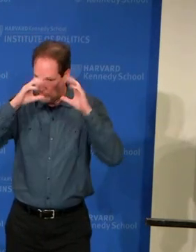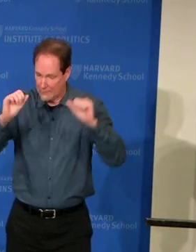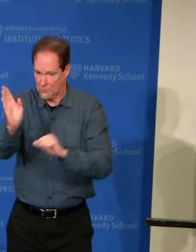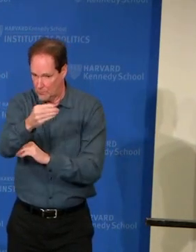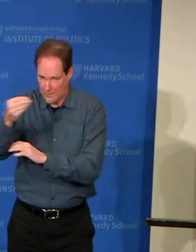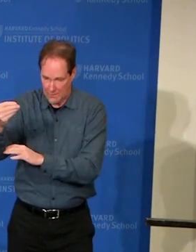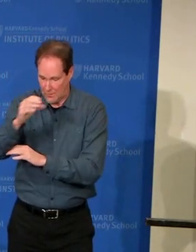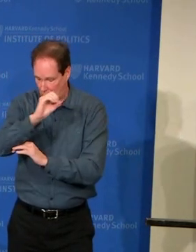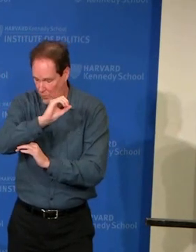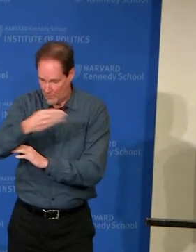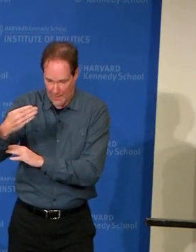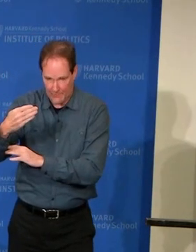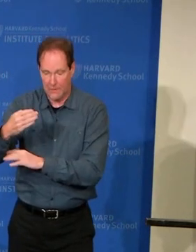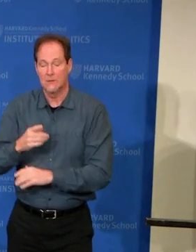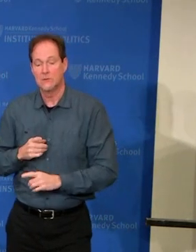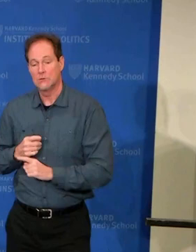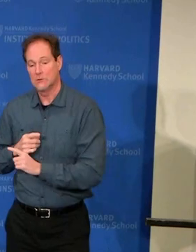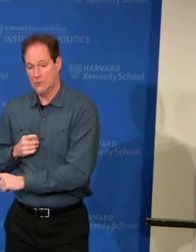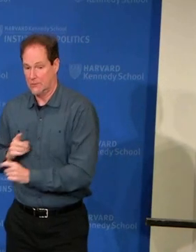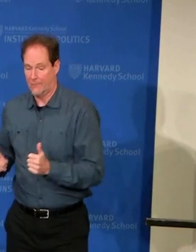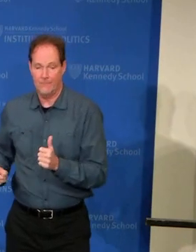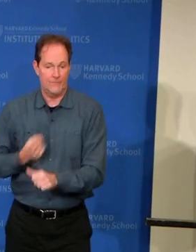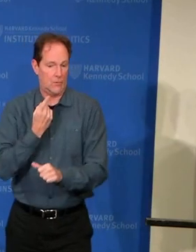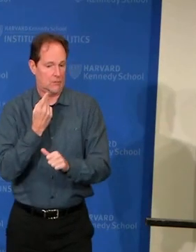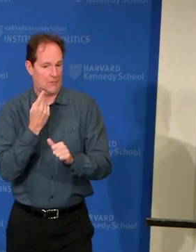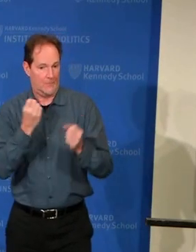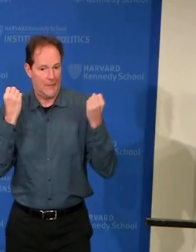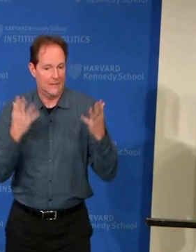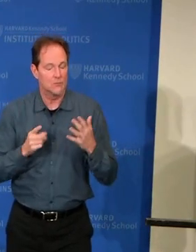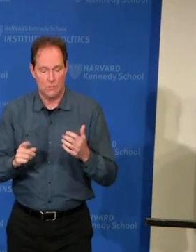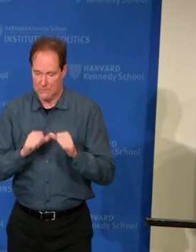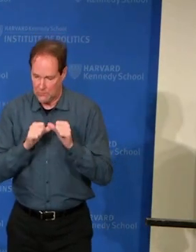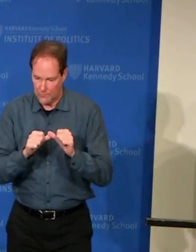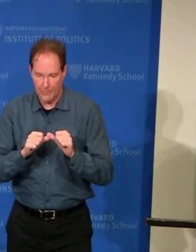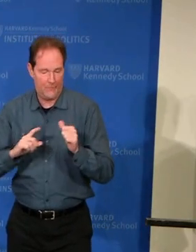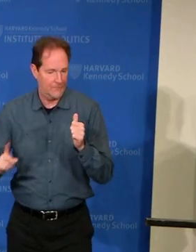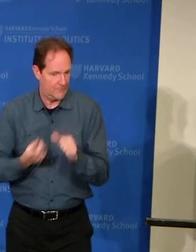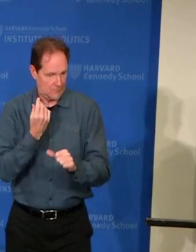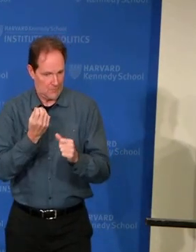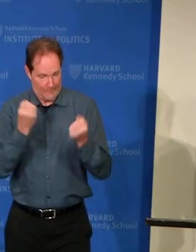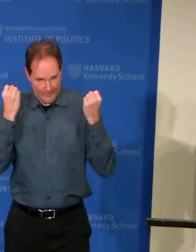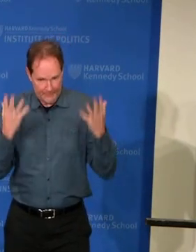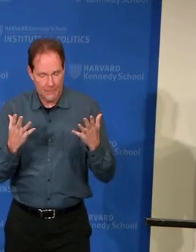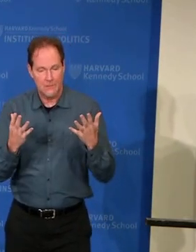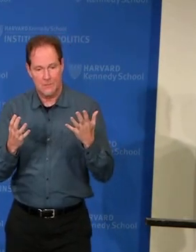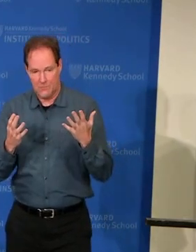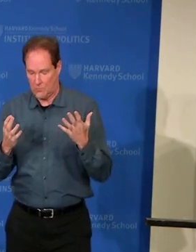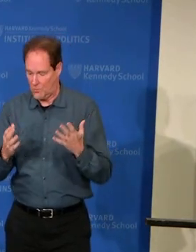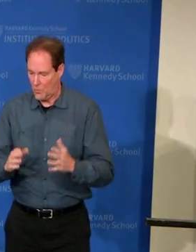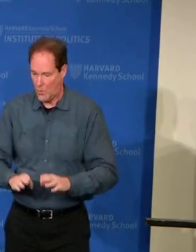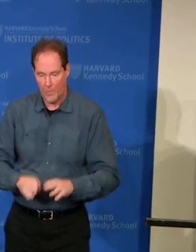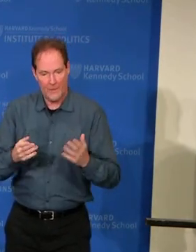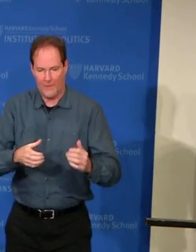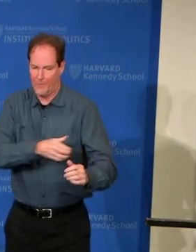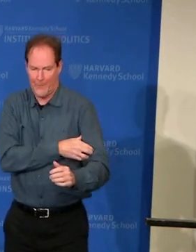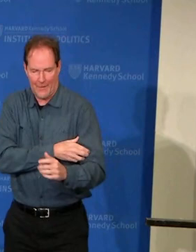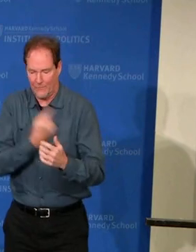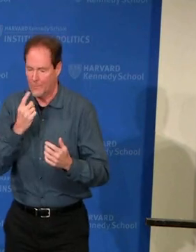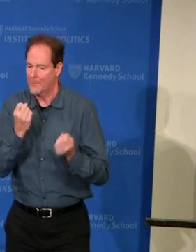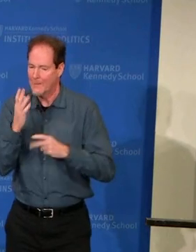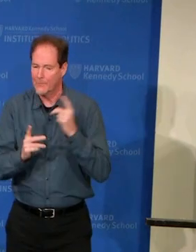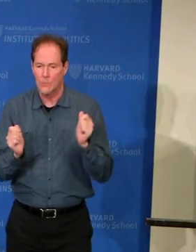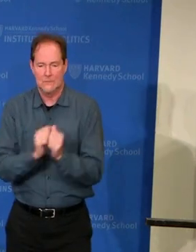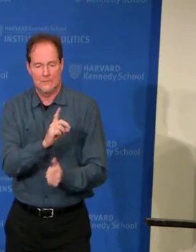many. And she will continue to be the first of many, opening the path for many people with disability and